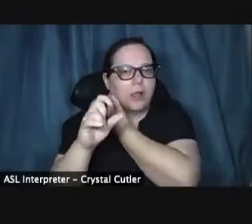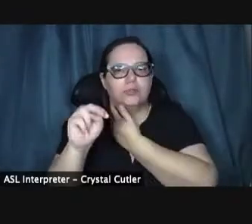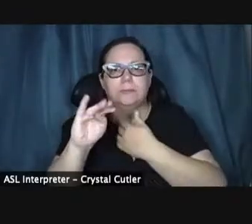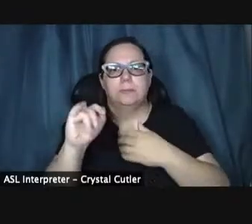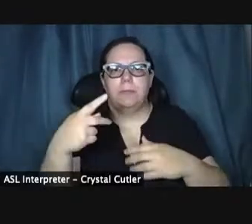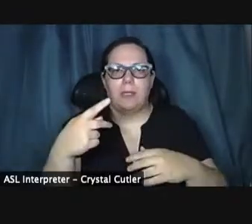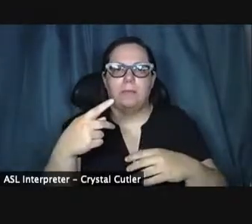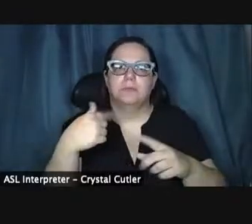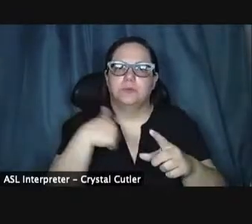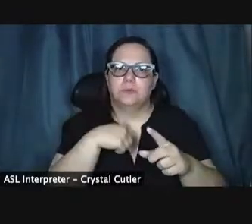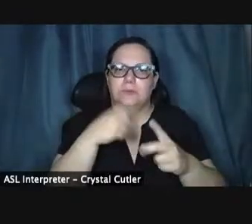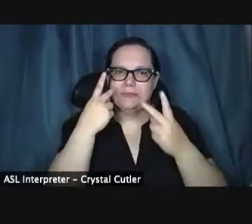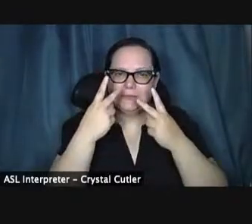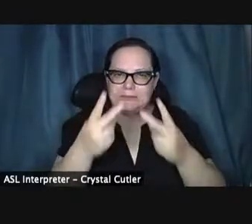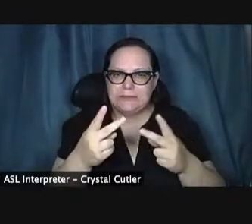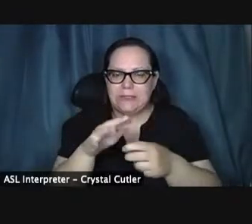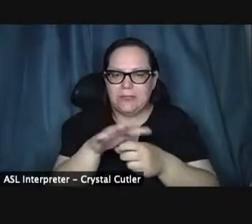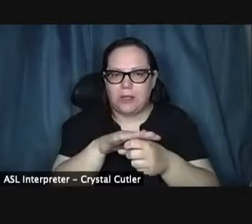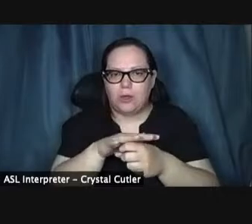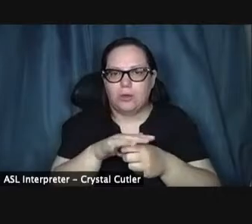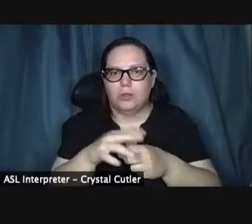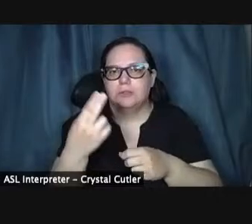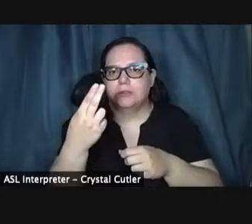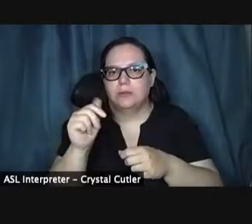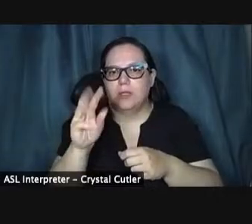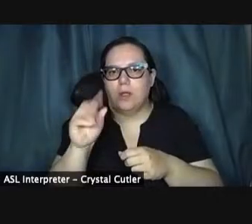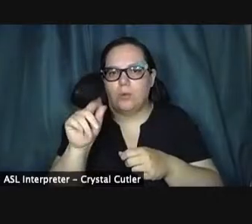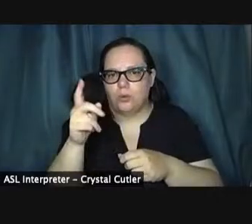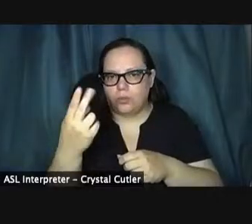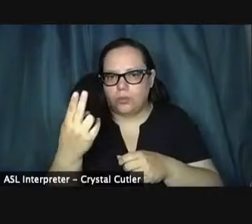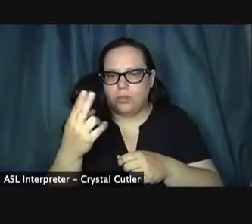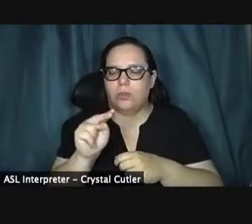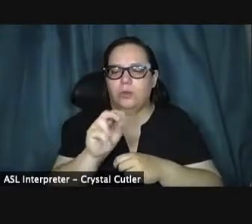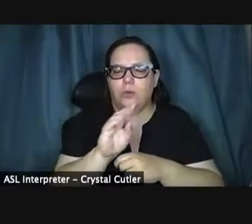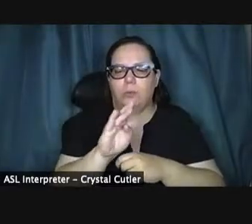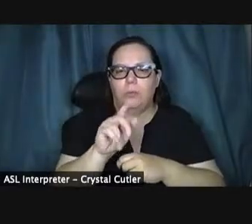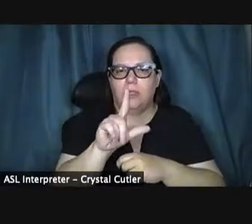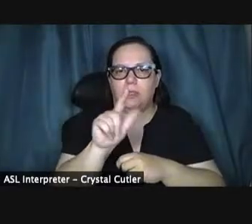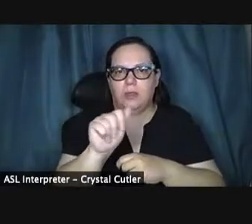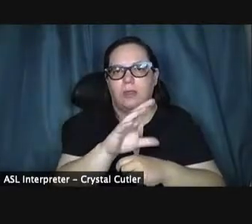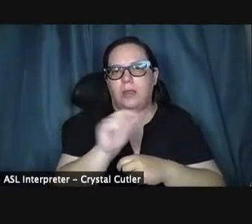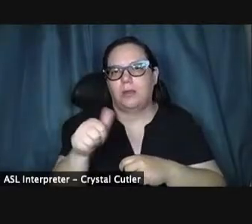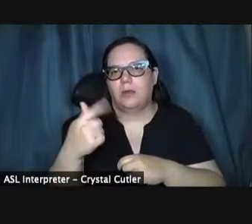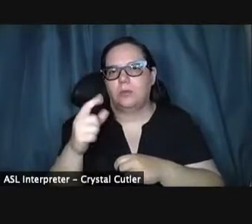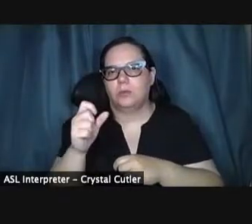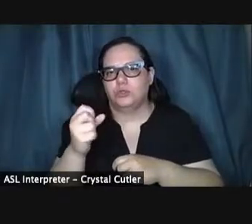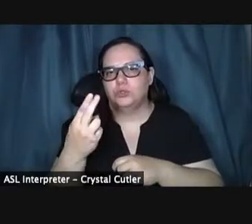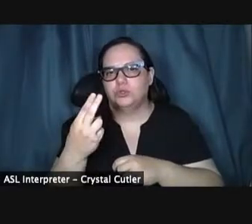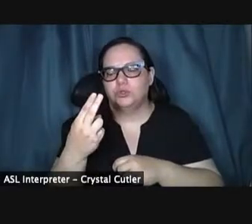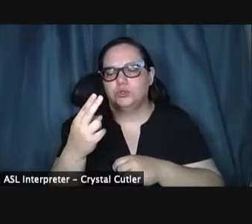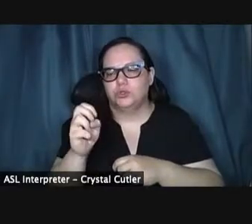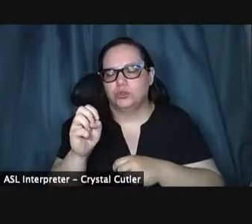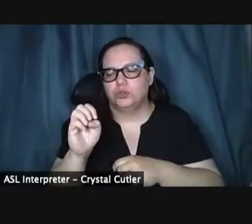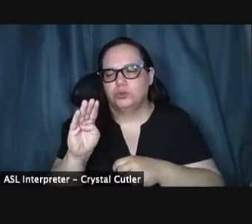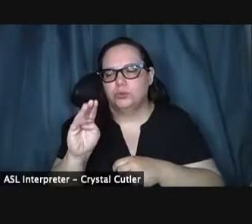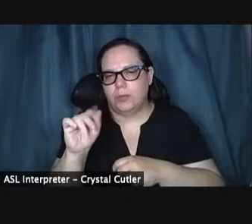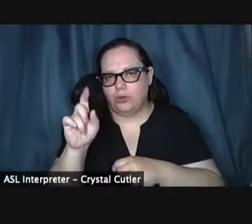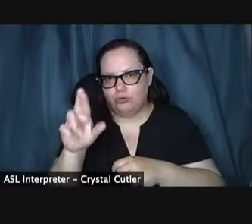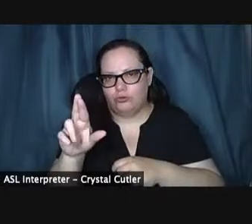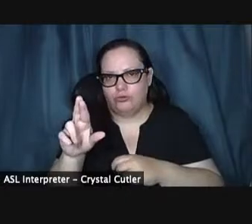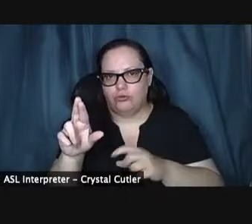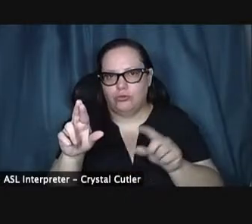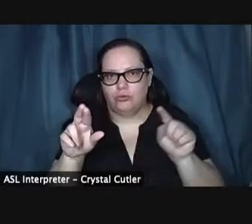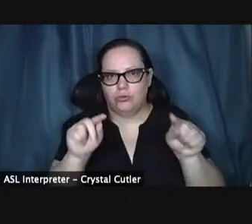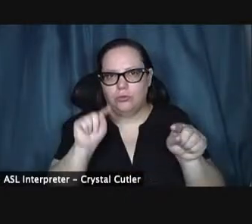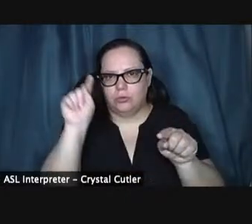at in particular are the Haworth area, the Nobile area, and an area down here in Shoemaker. The insets here show what